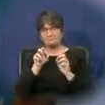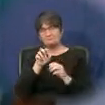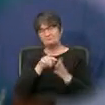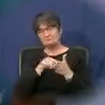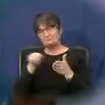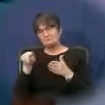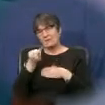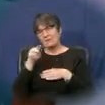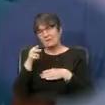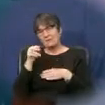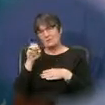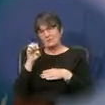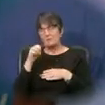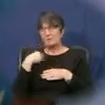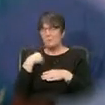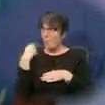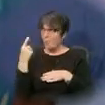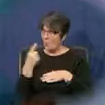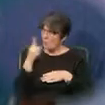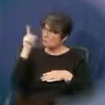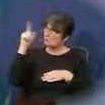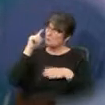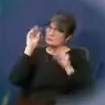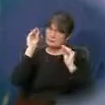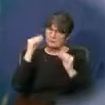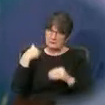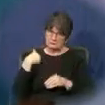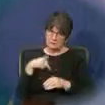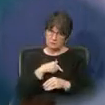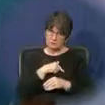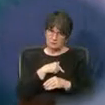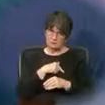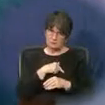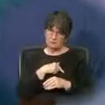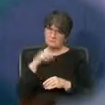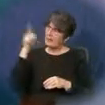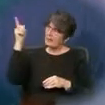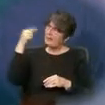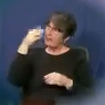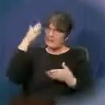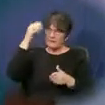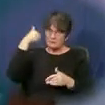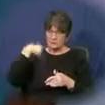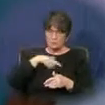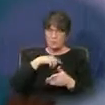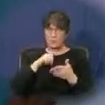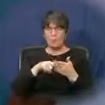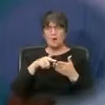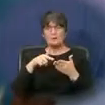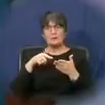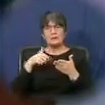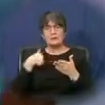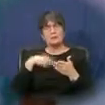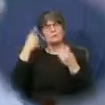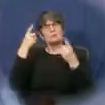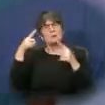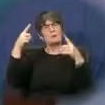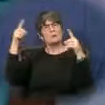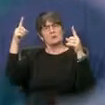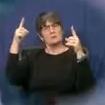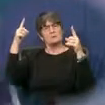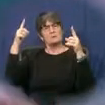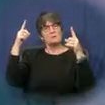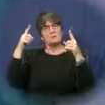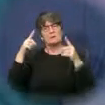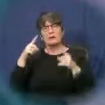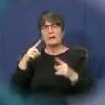be taught by the Master of what is accomplishment all about in God's eyes. Not sometimes different